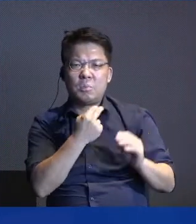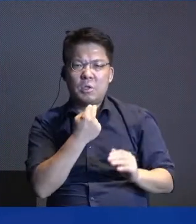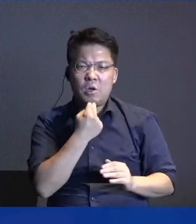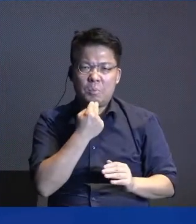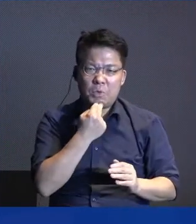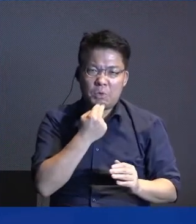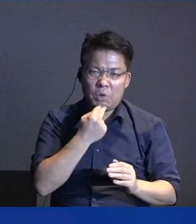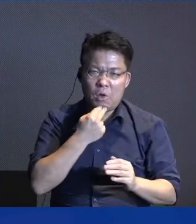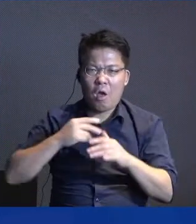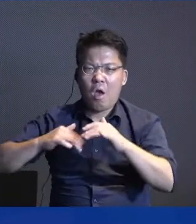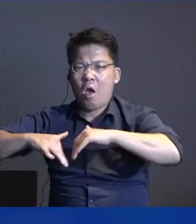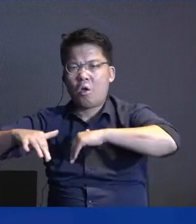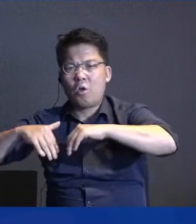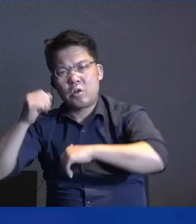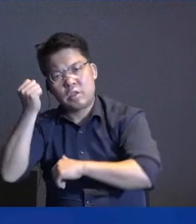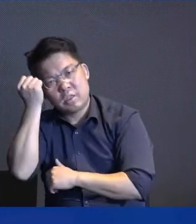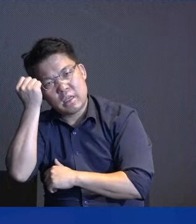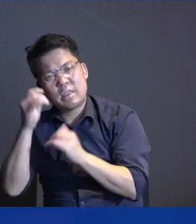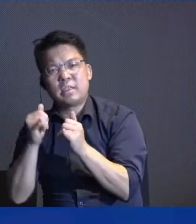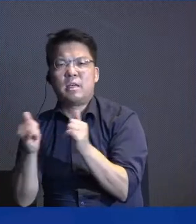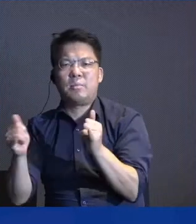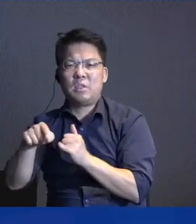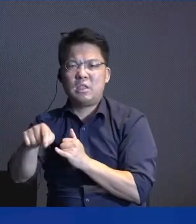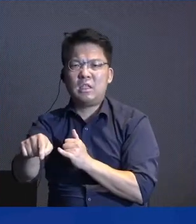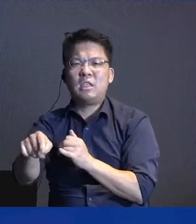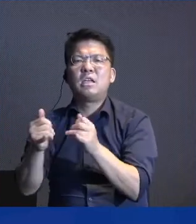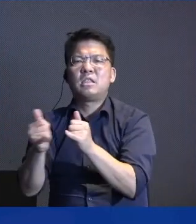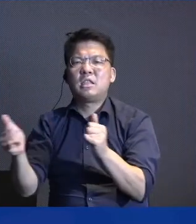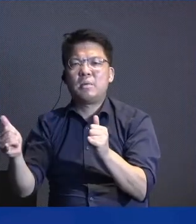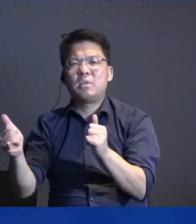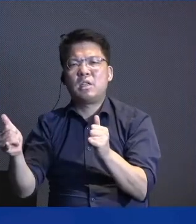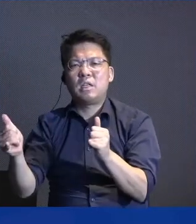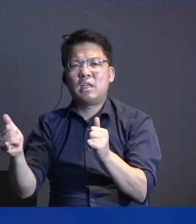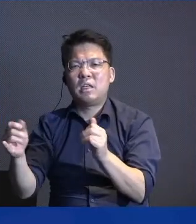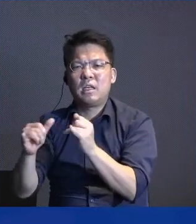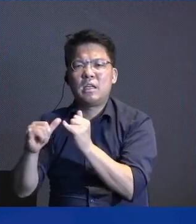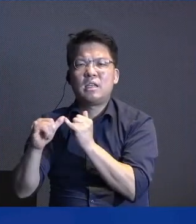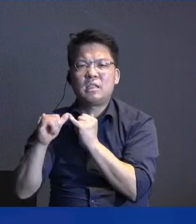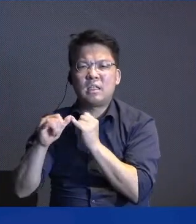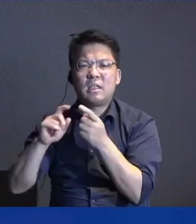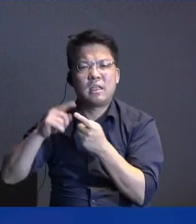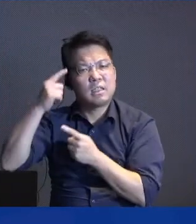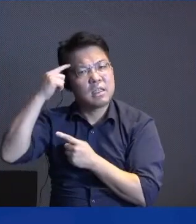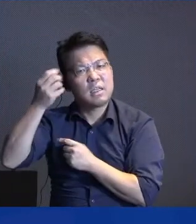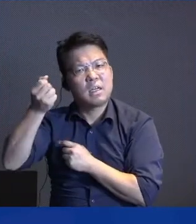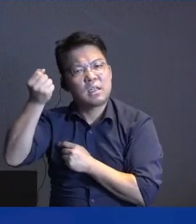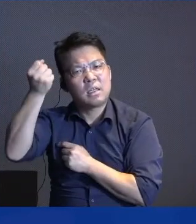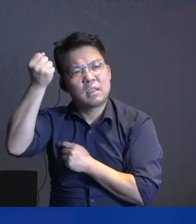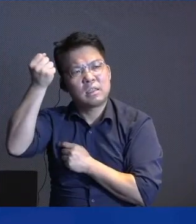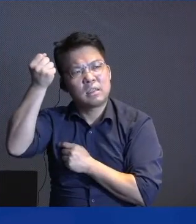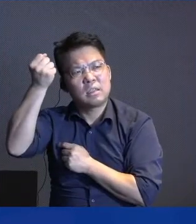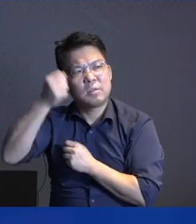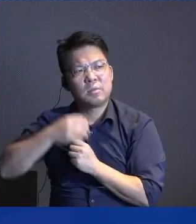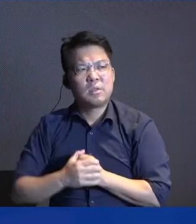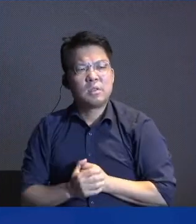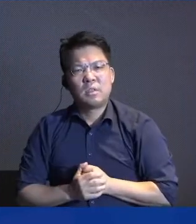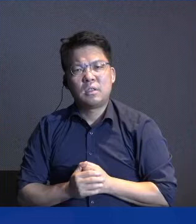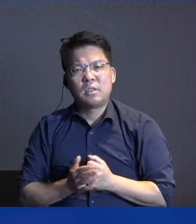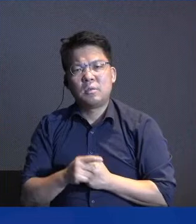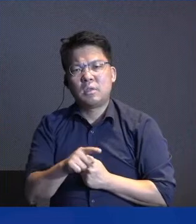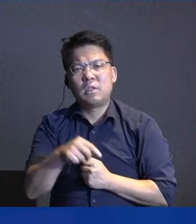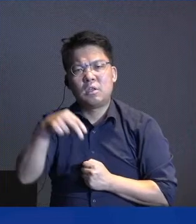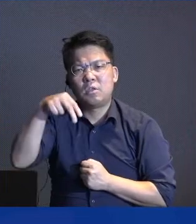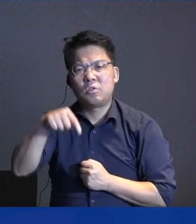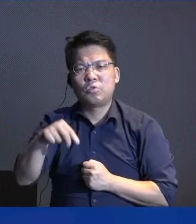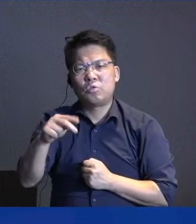highlight depression pathway to suicidal ideation, that depression may play a significant role as